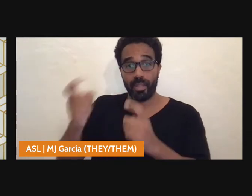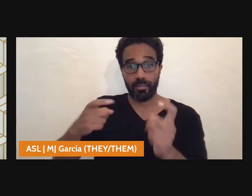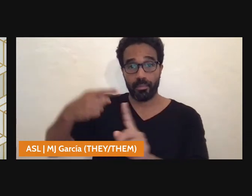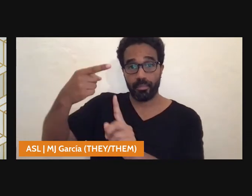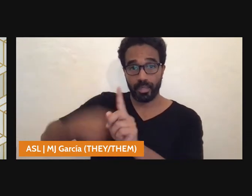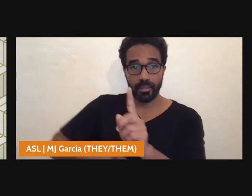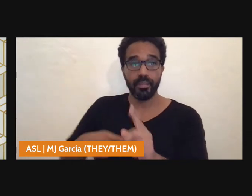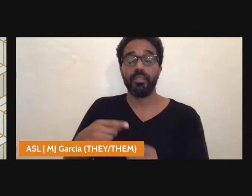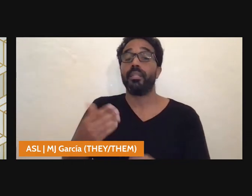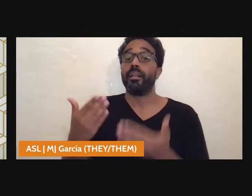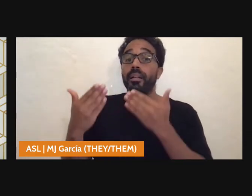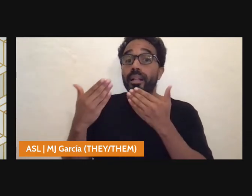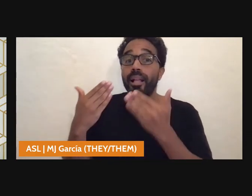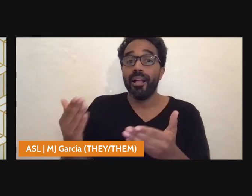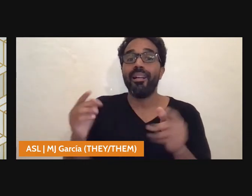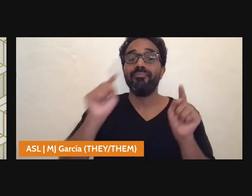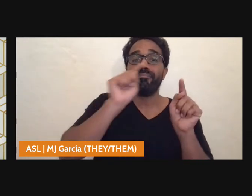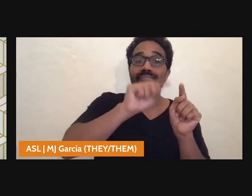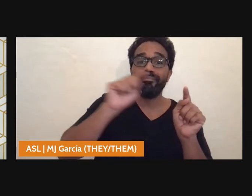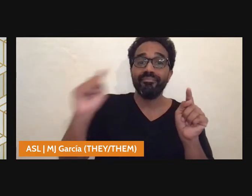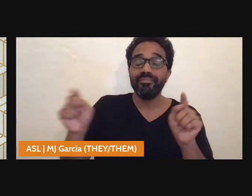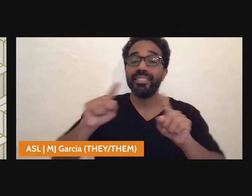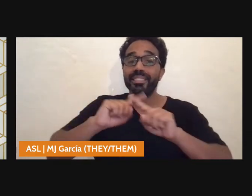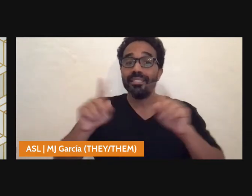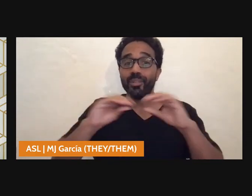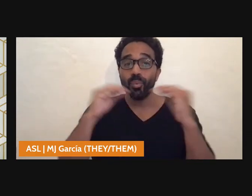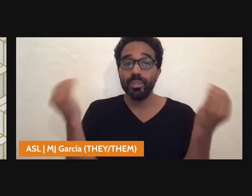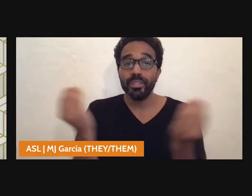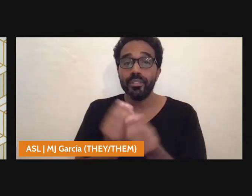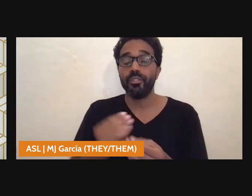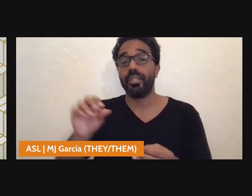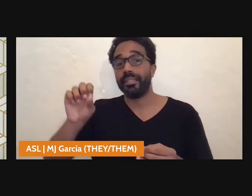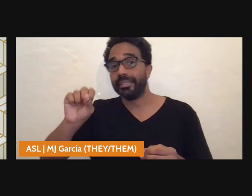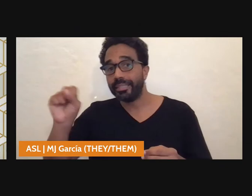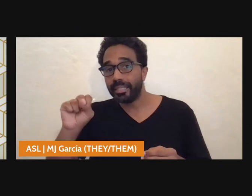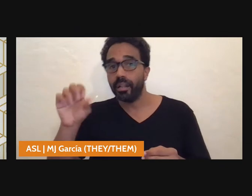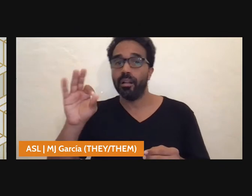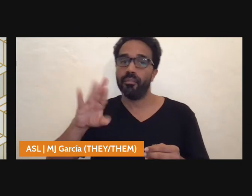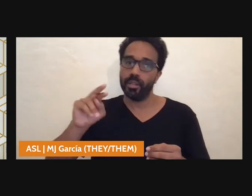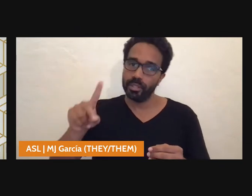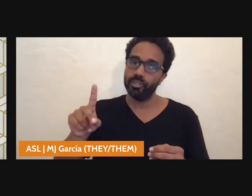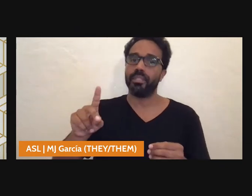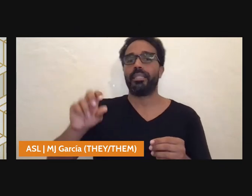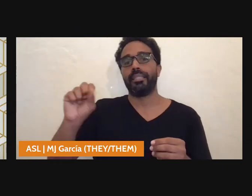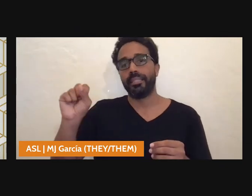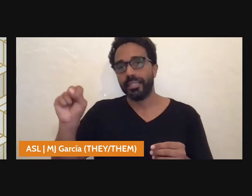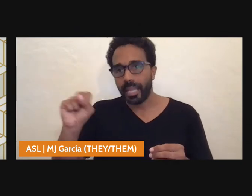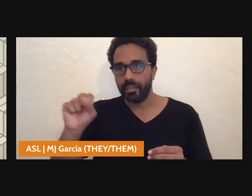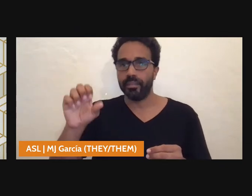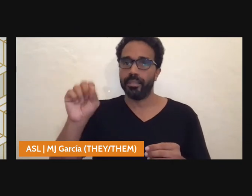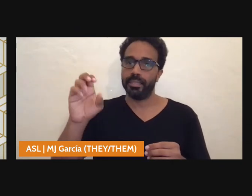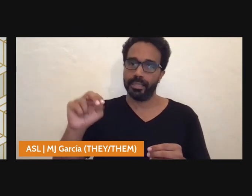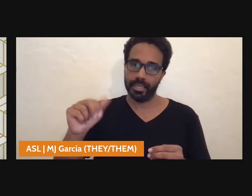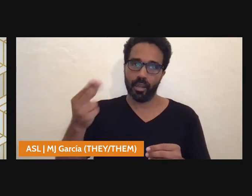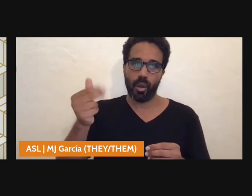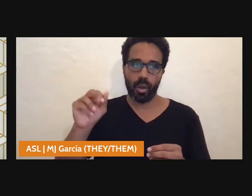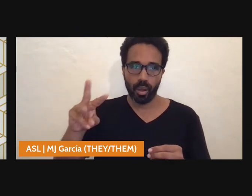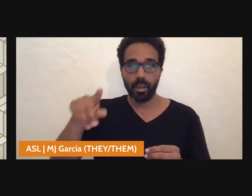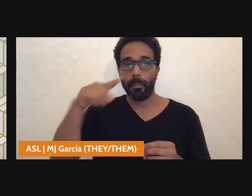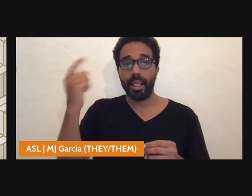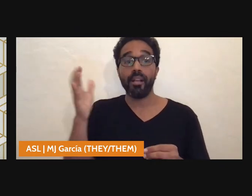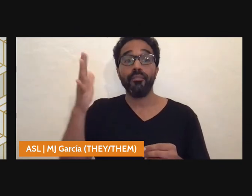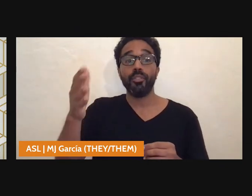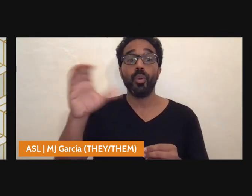Foundation of Snohomish County, Seattle Foundation, Seattle Seahawks, Threshold Philanthropy, and the Black Future Co-op